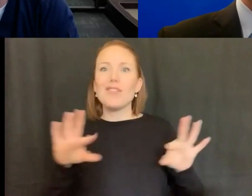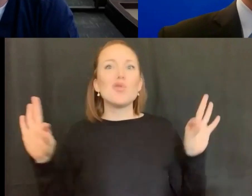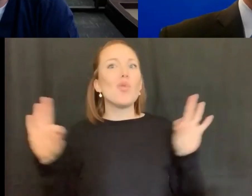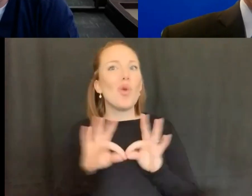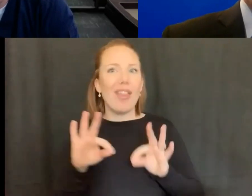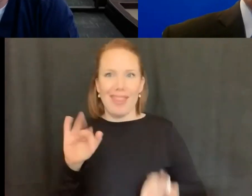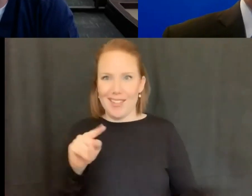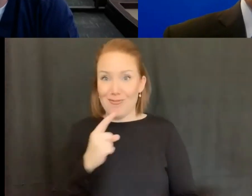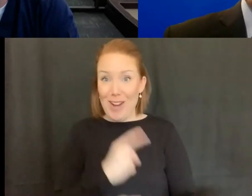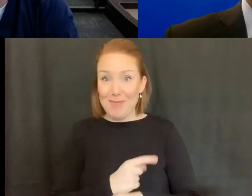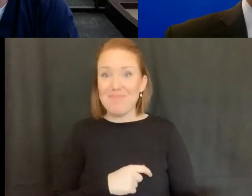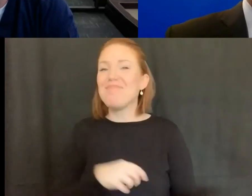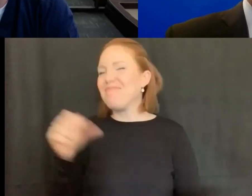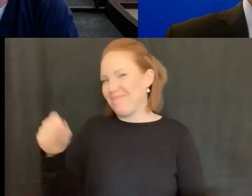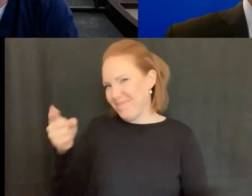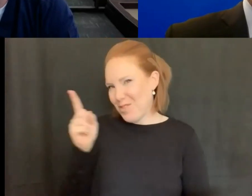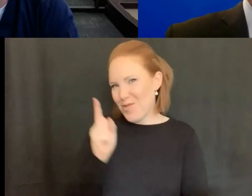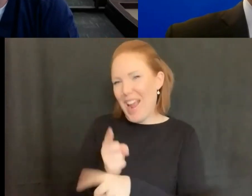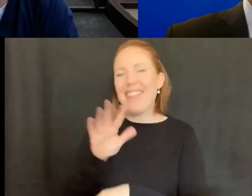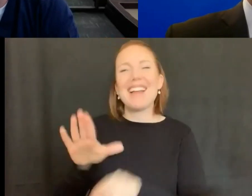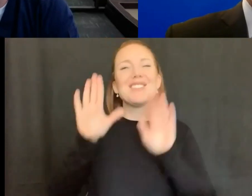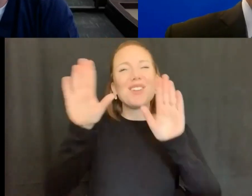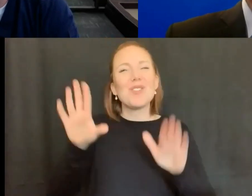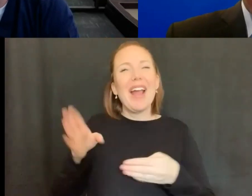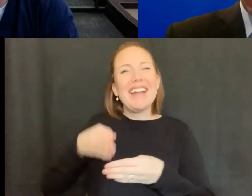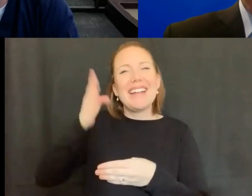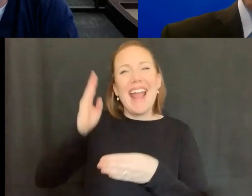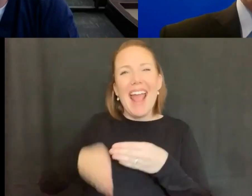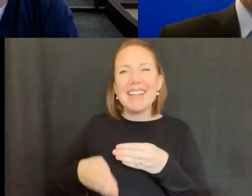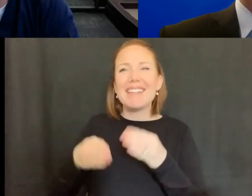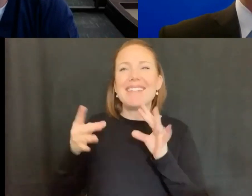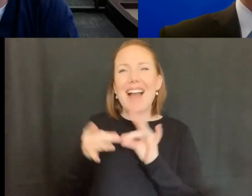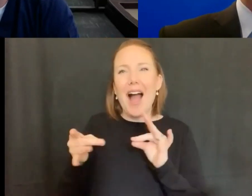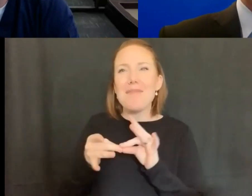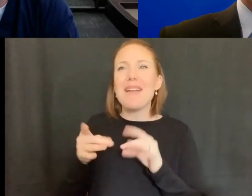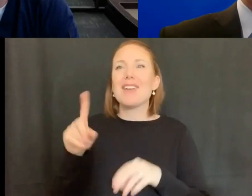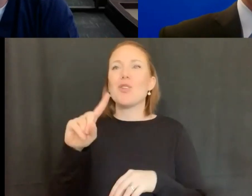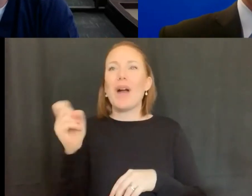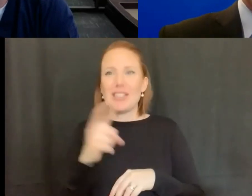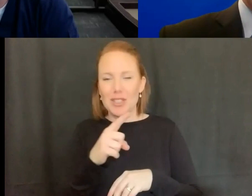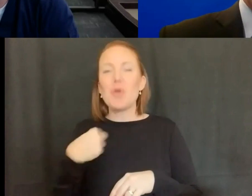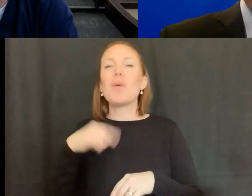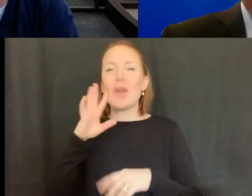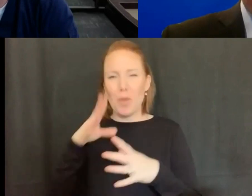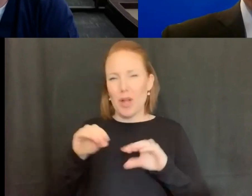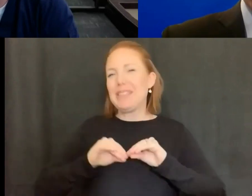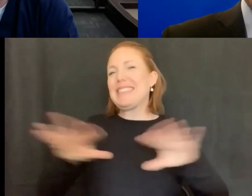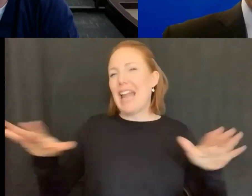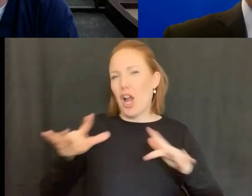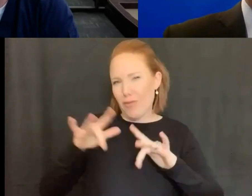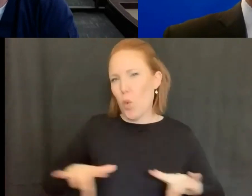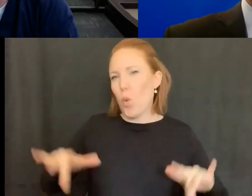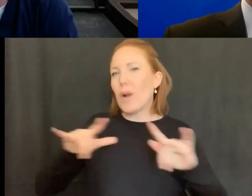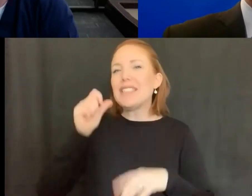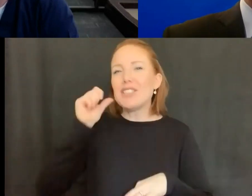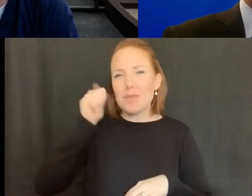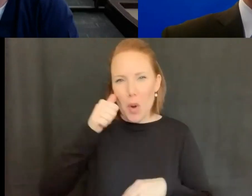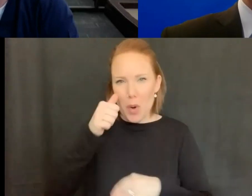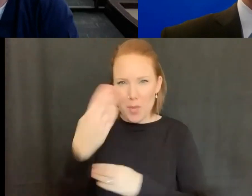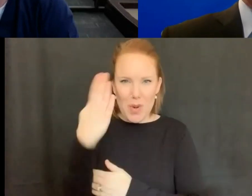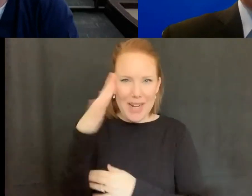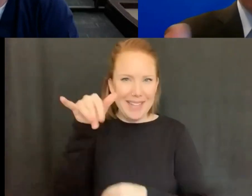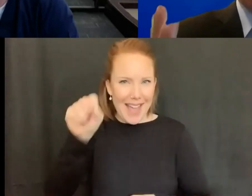So I think that's a great way to end it. Question about, we will put out a recording tomorrow morning as well. Those